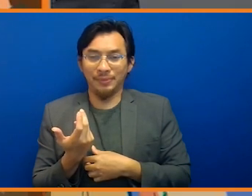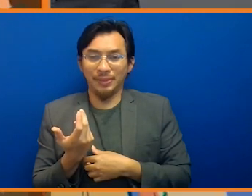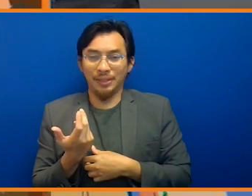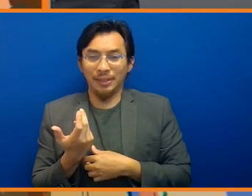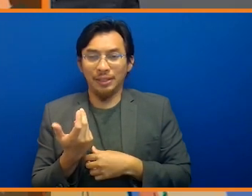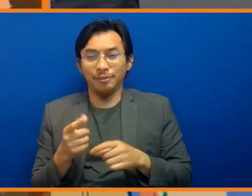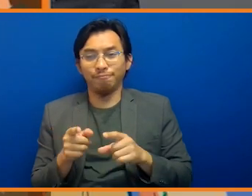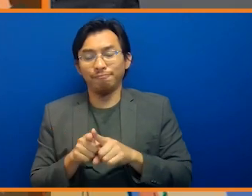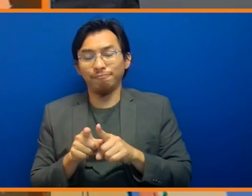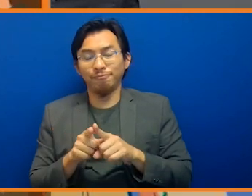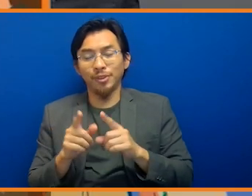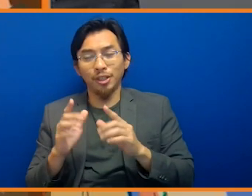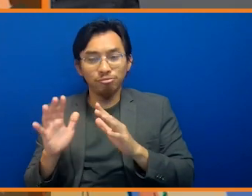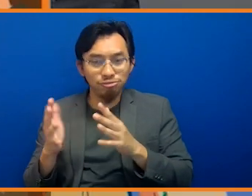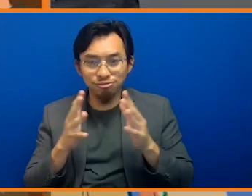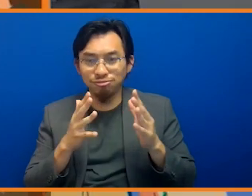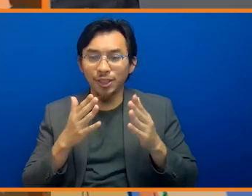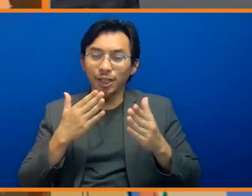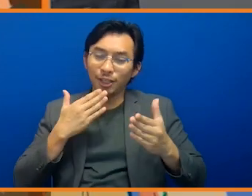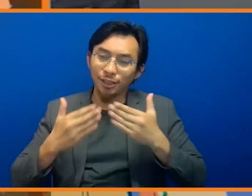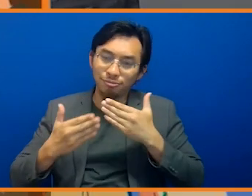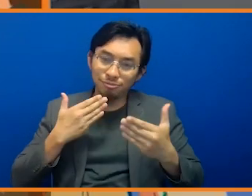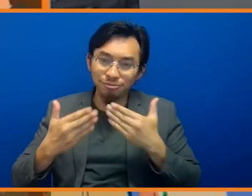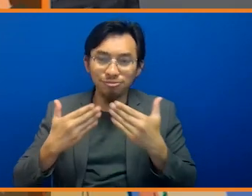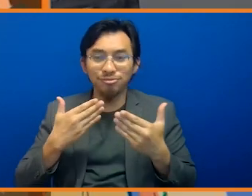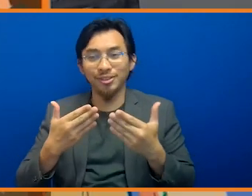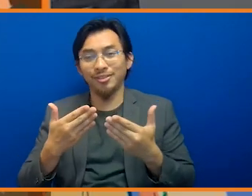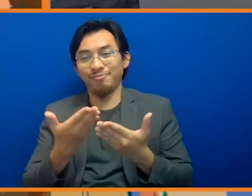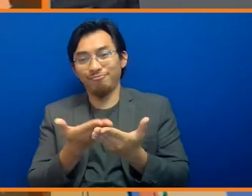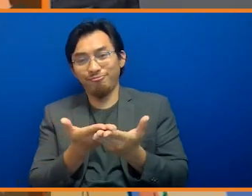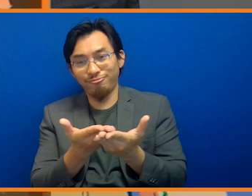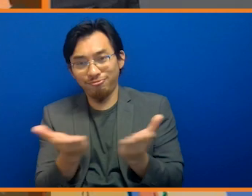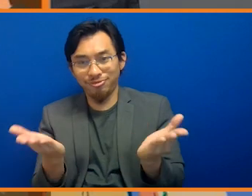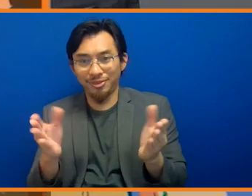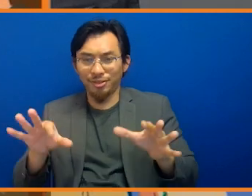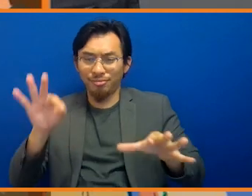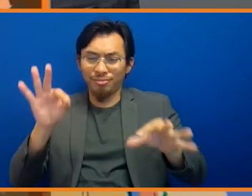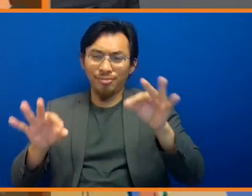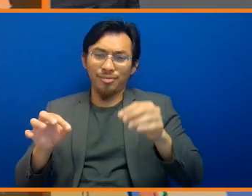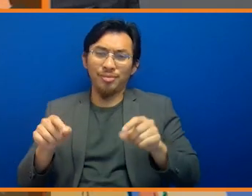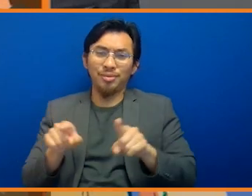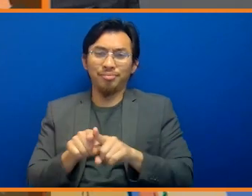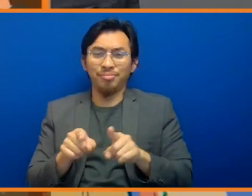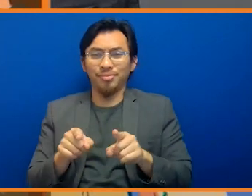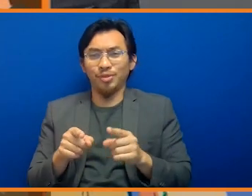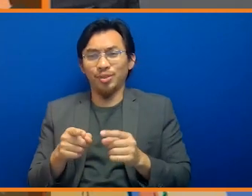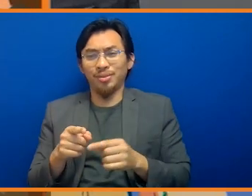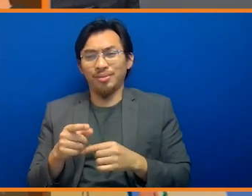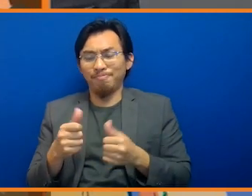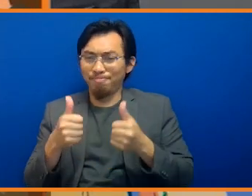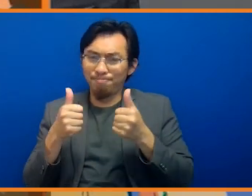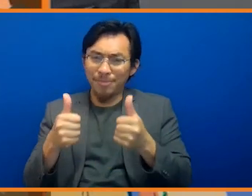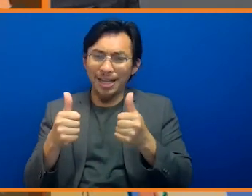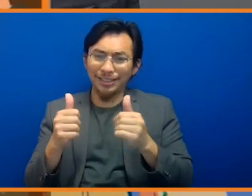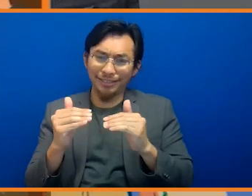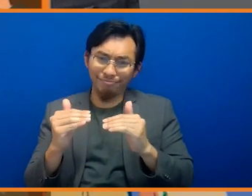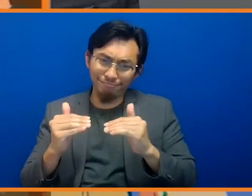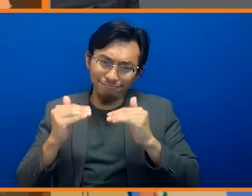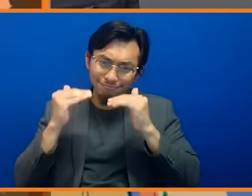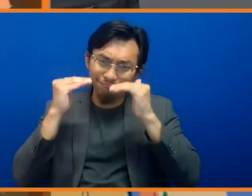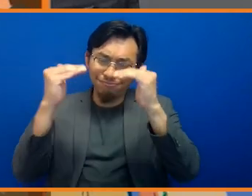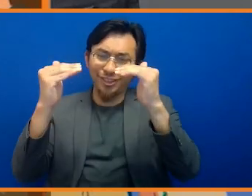what is that? Acknowledgement for the participant. We select the highest score participants, and